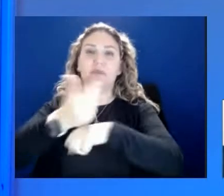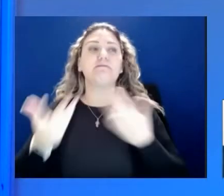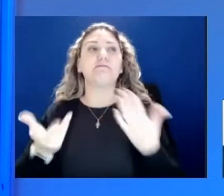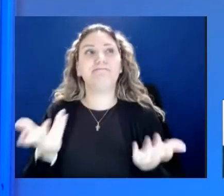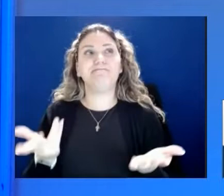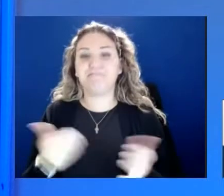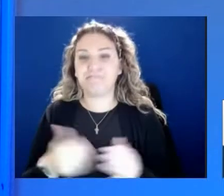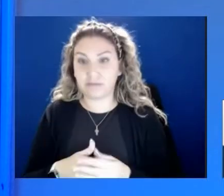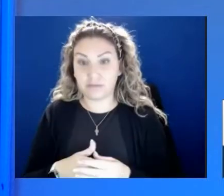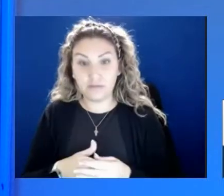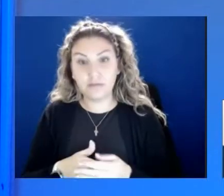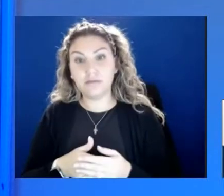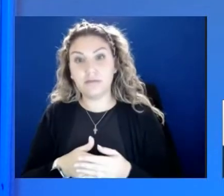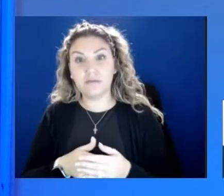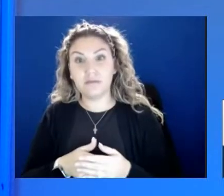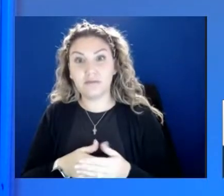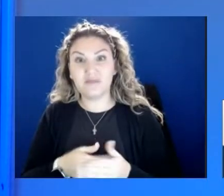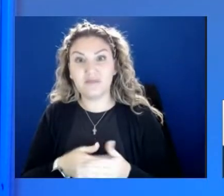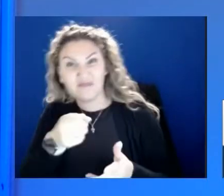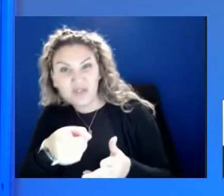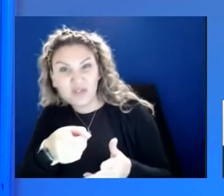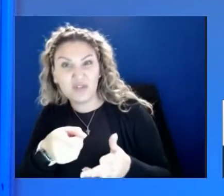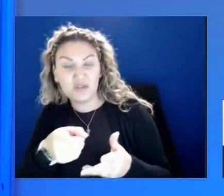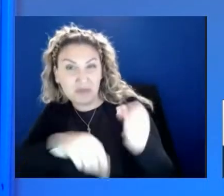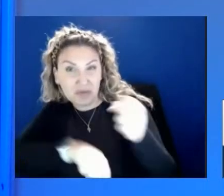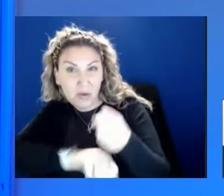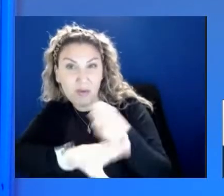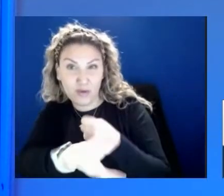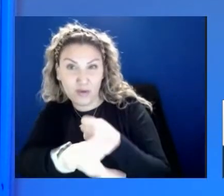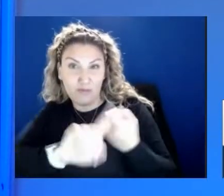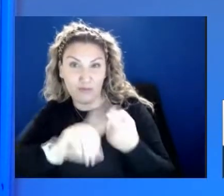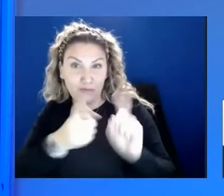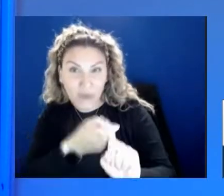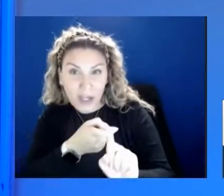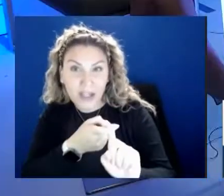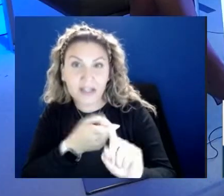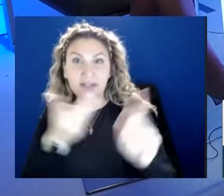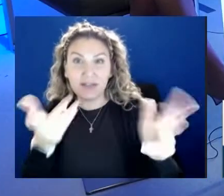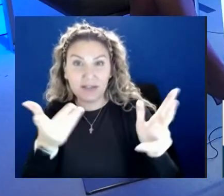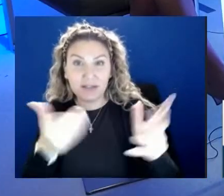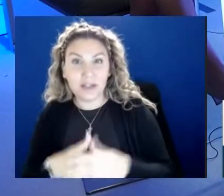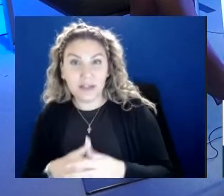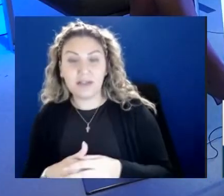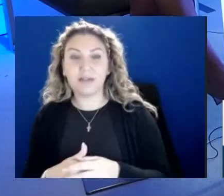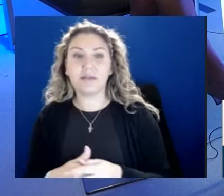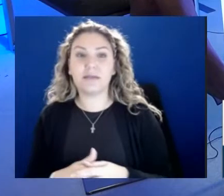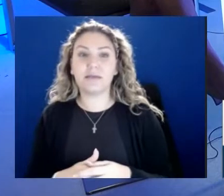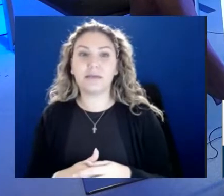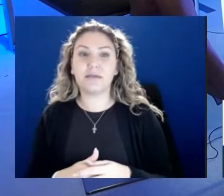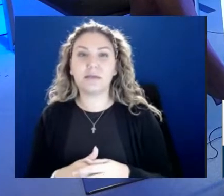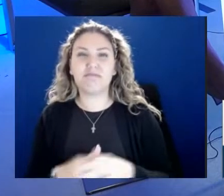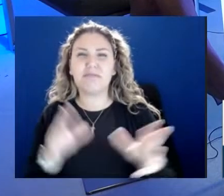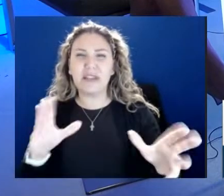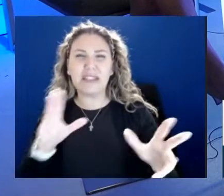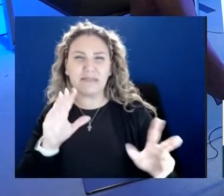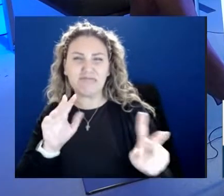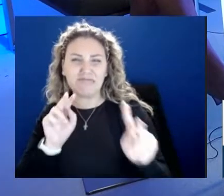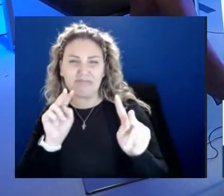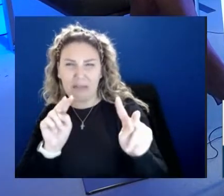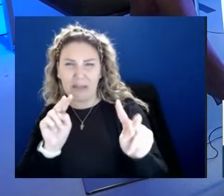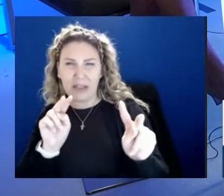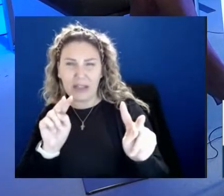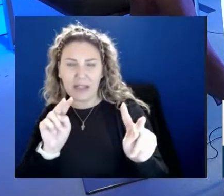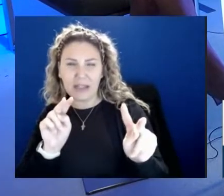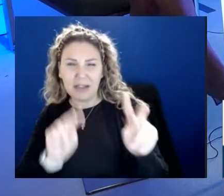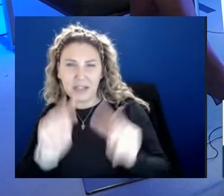do you check in on your friends? Are you supporting your friends? And you can kind of gauge their understanding or any